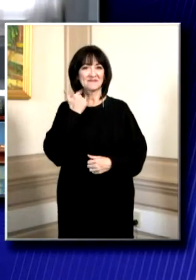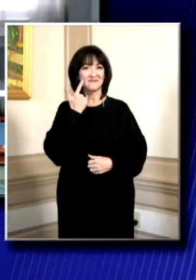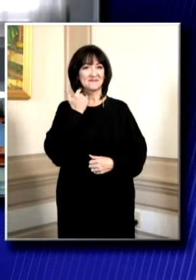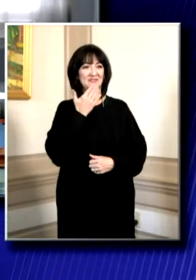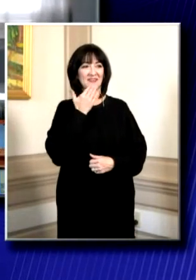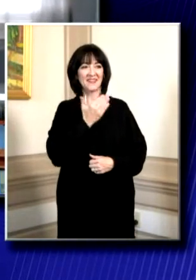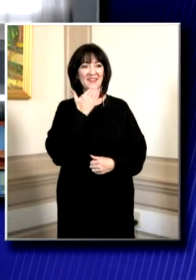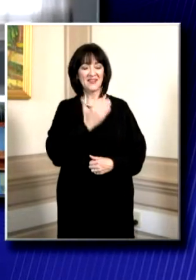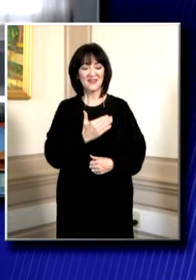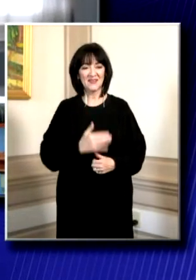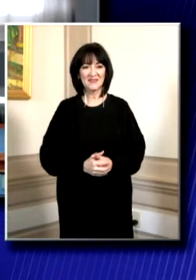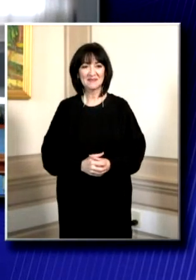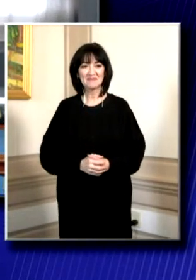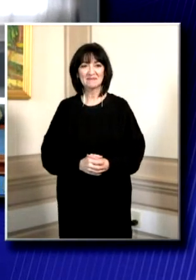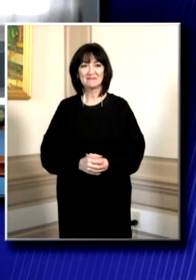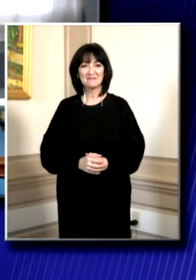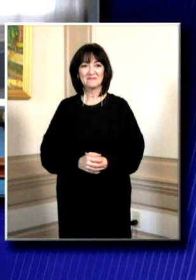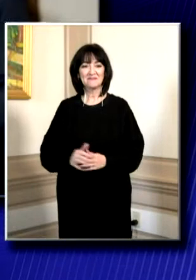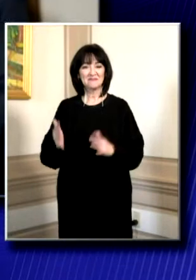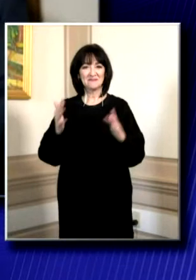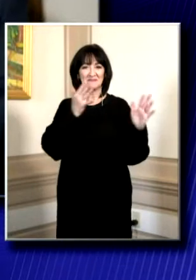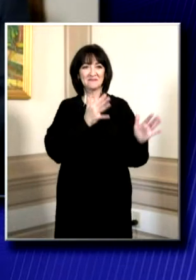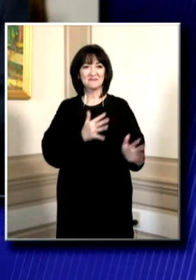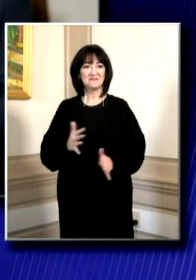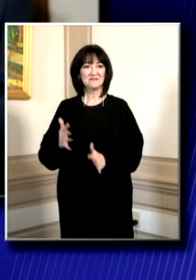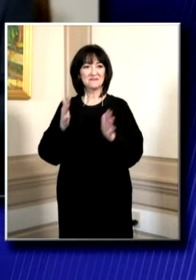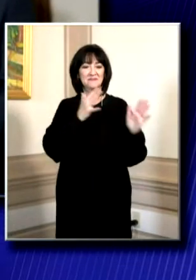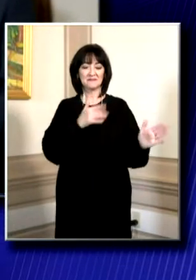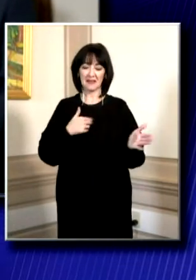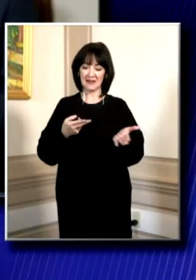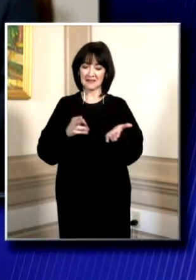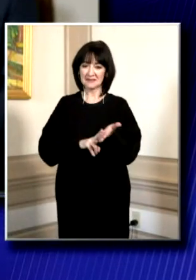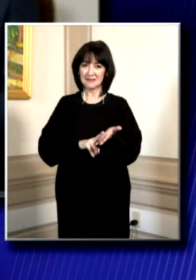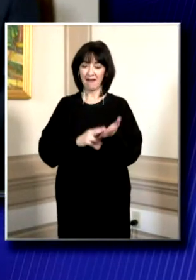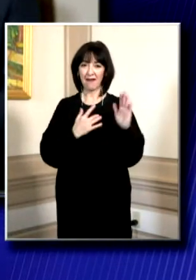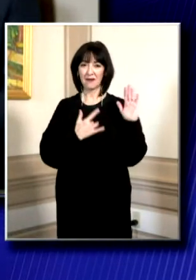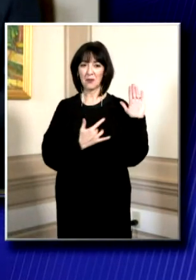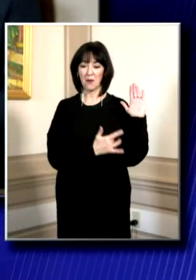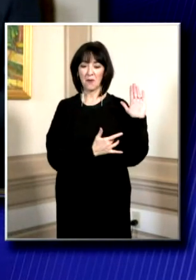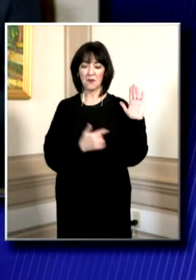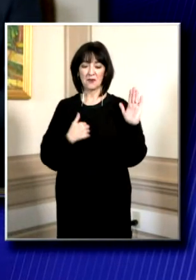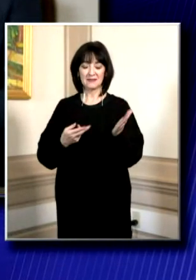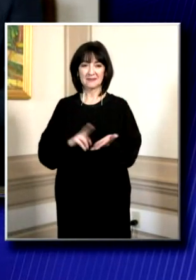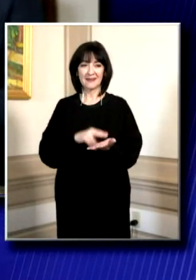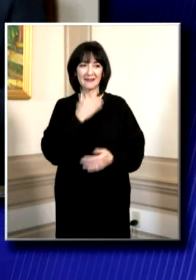Thank you. We'll sign the oath. Thank you.